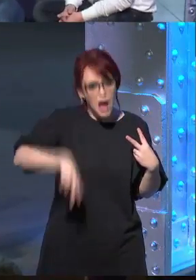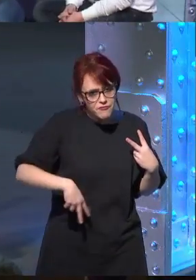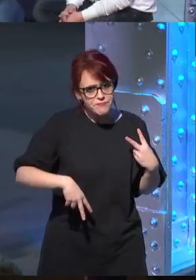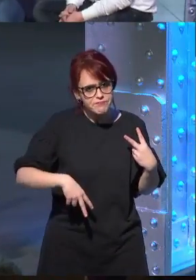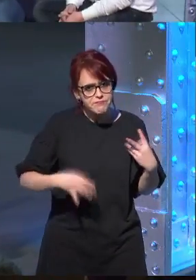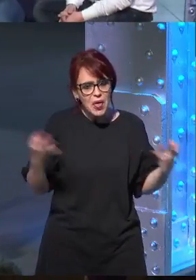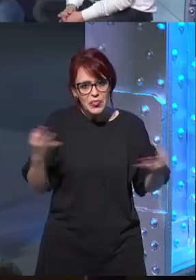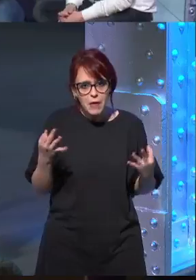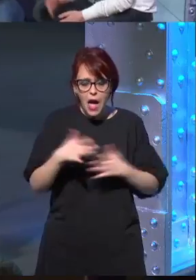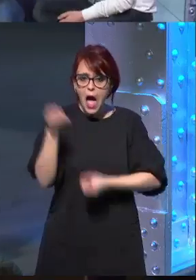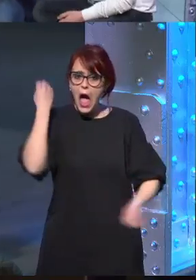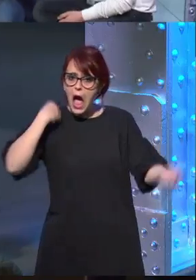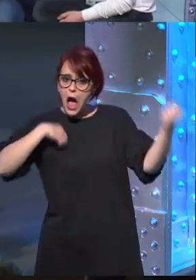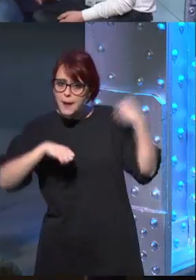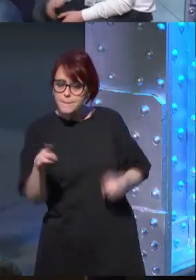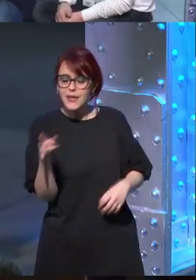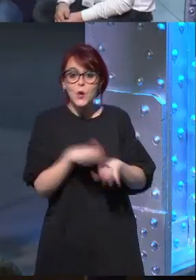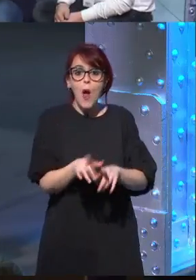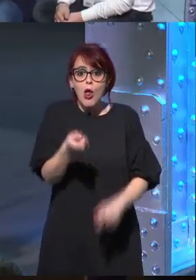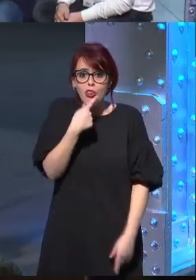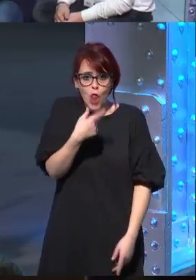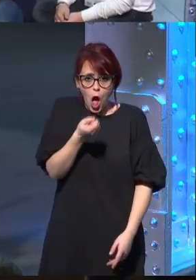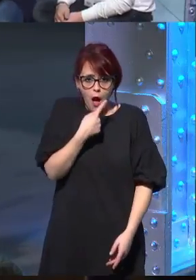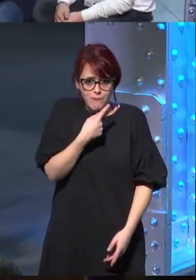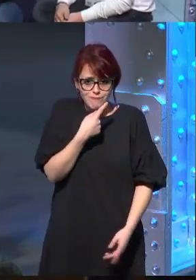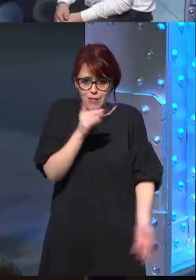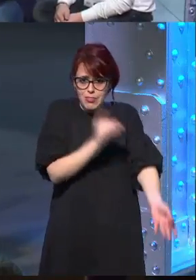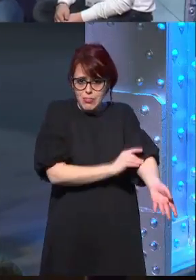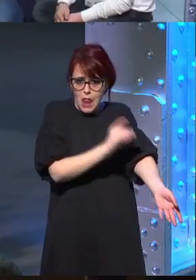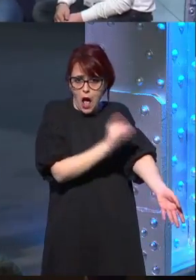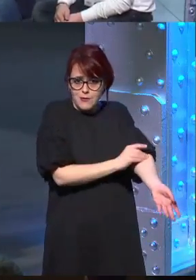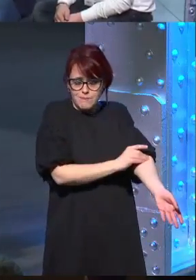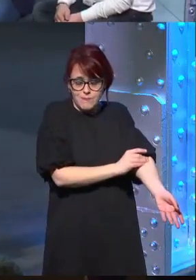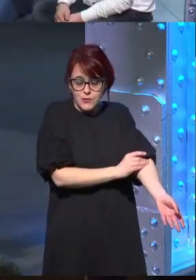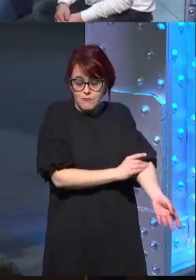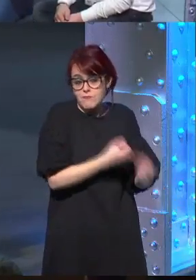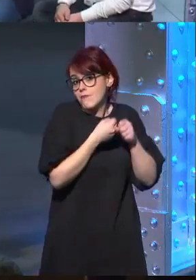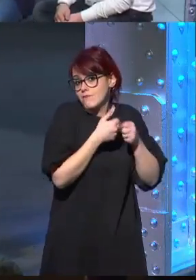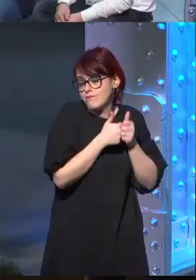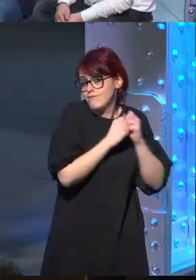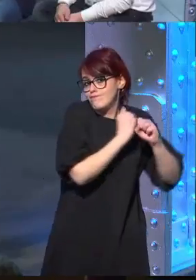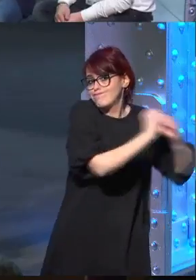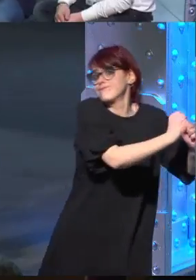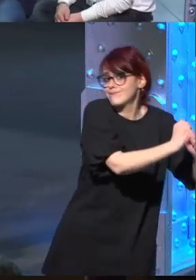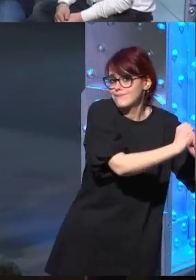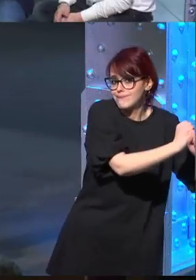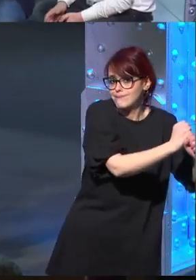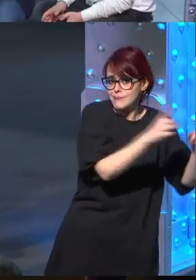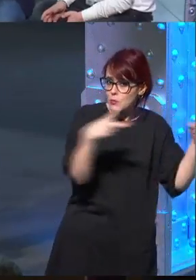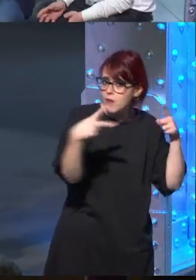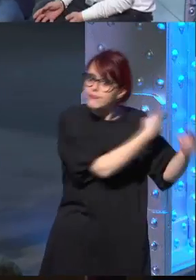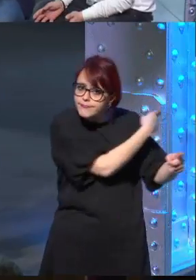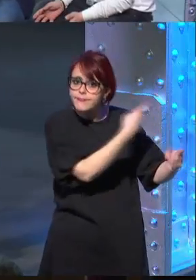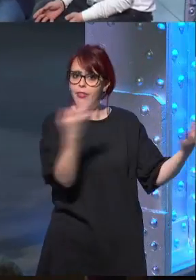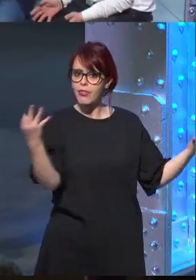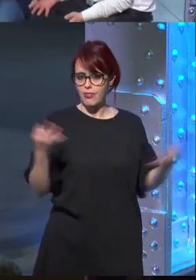we really need to carry out this self-assessment, and we need to admit it as if this was a drug.